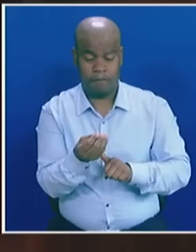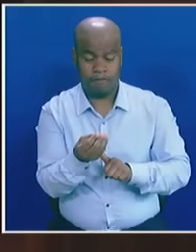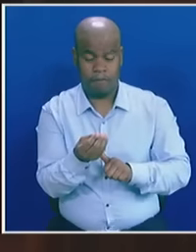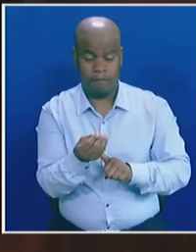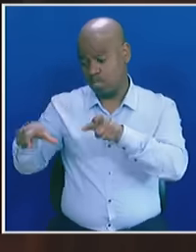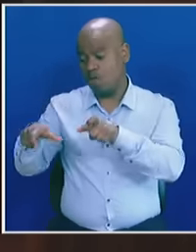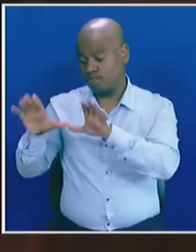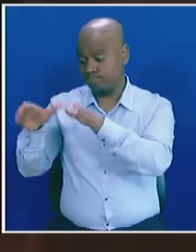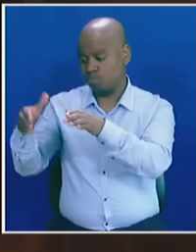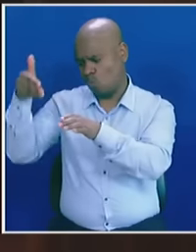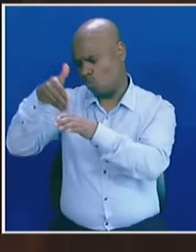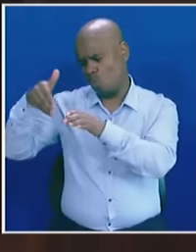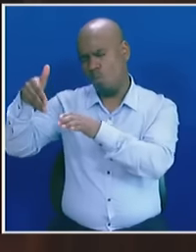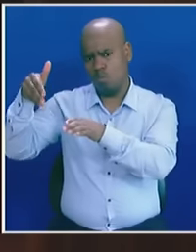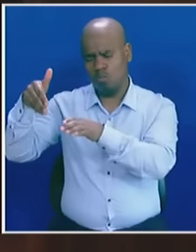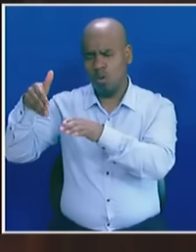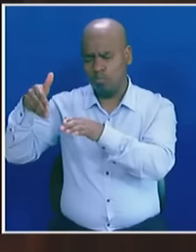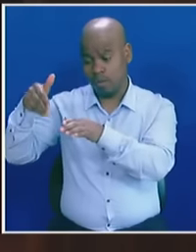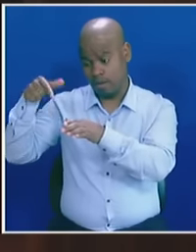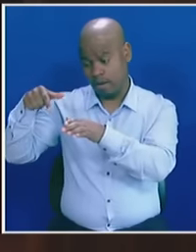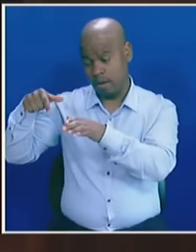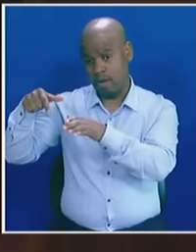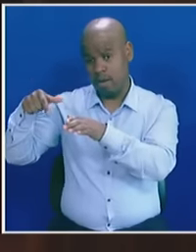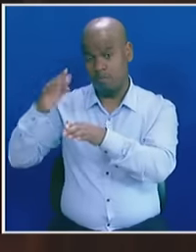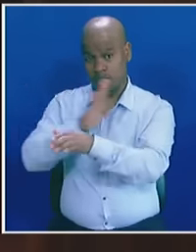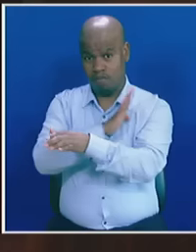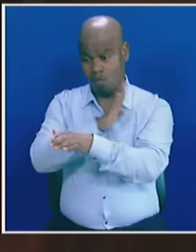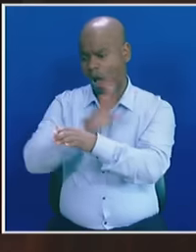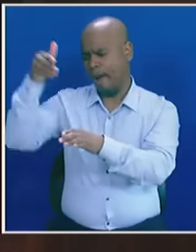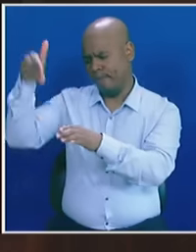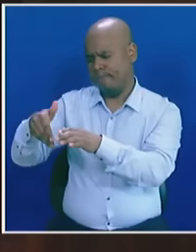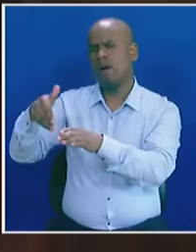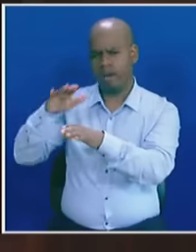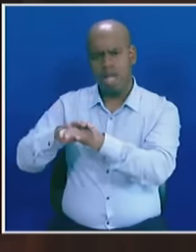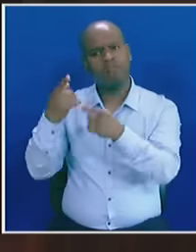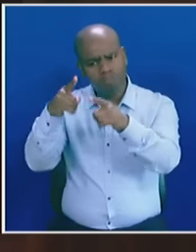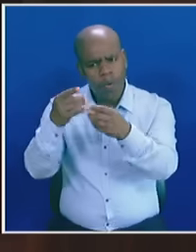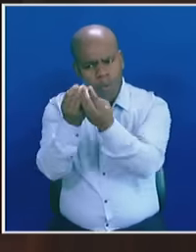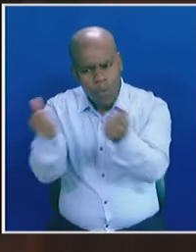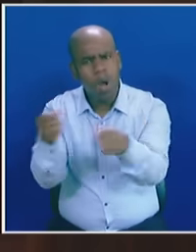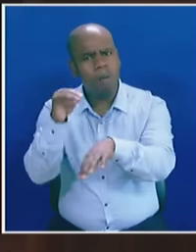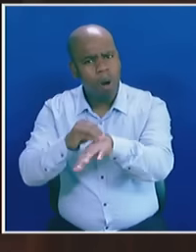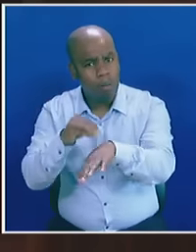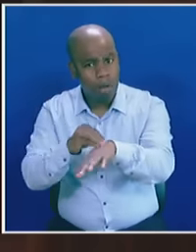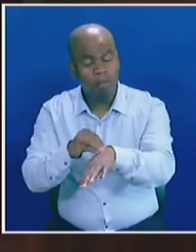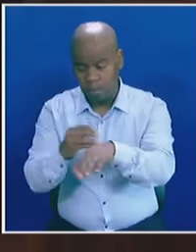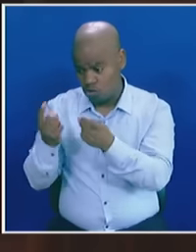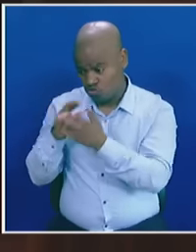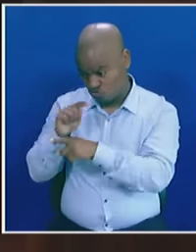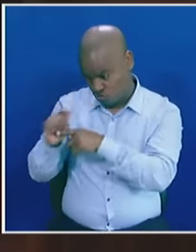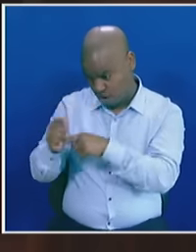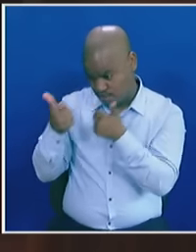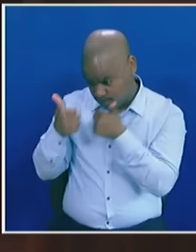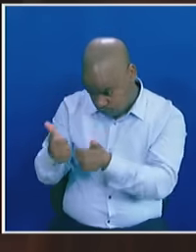intelligence combat ready to pick up impending threats against our country? Do they have the necessary training and equipment